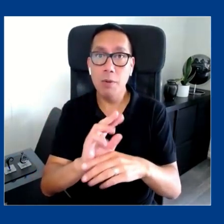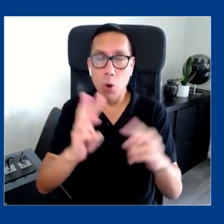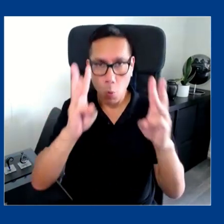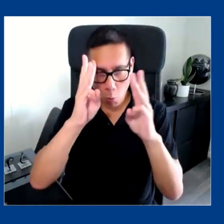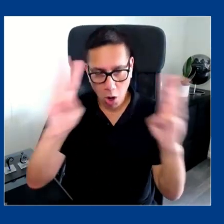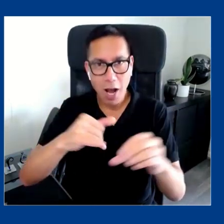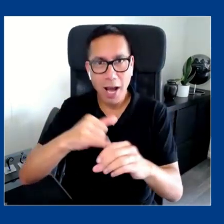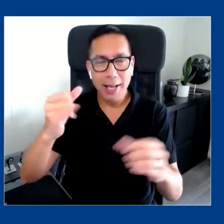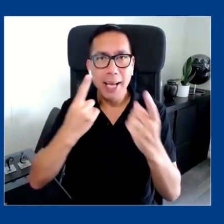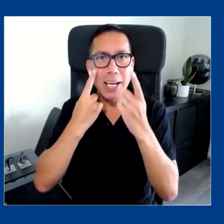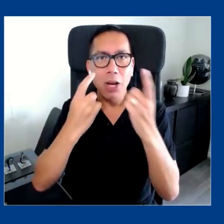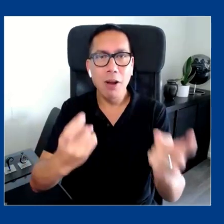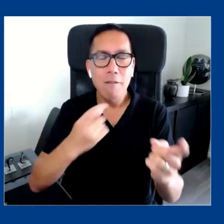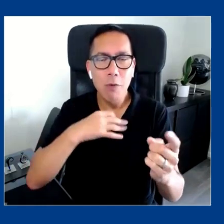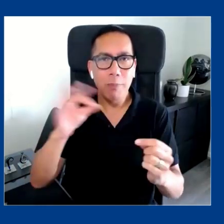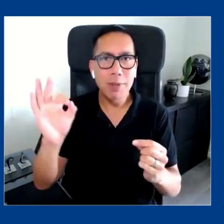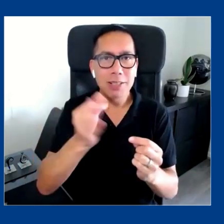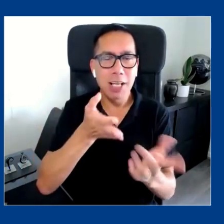Divided Land,